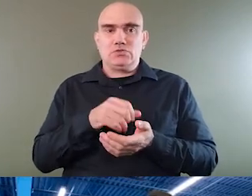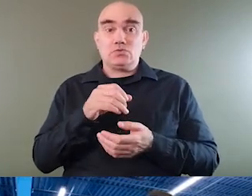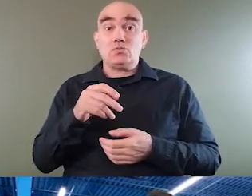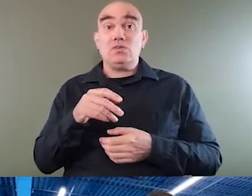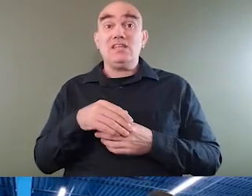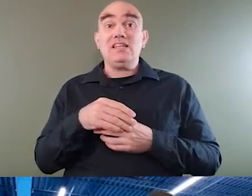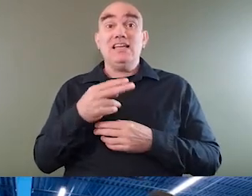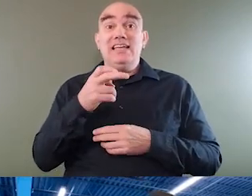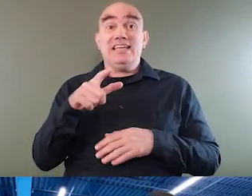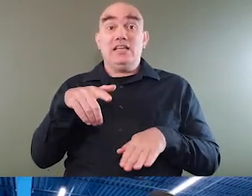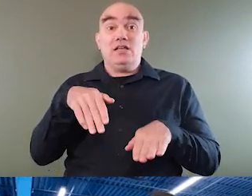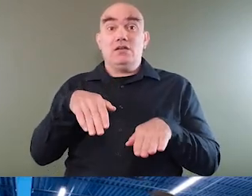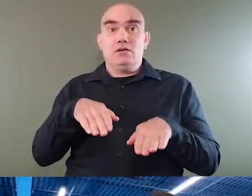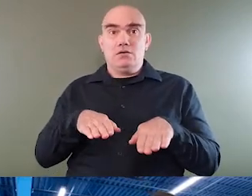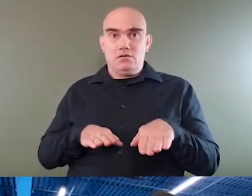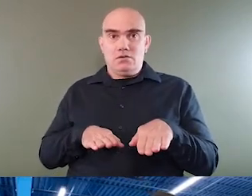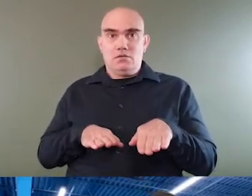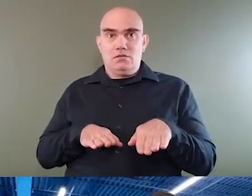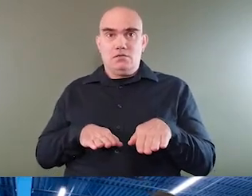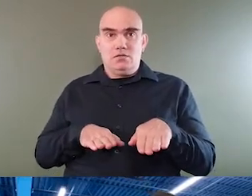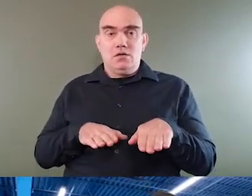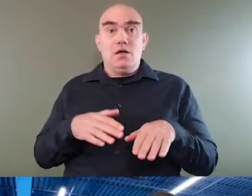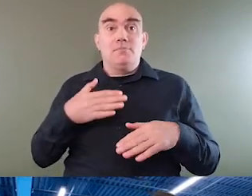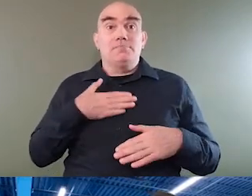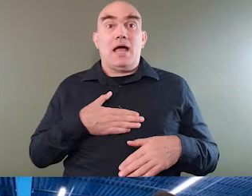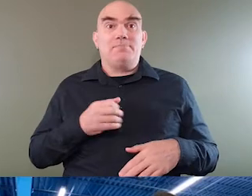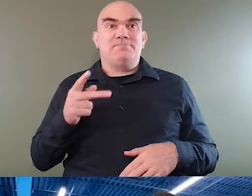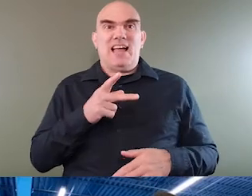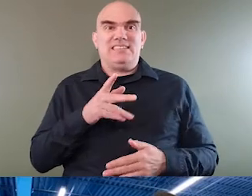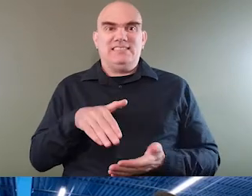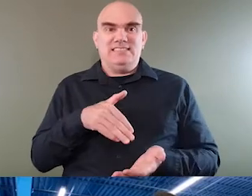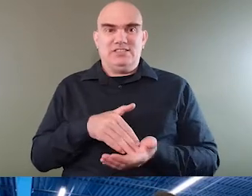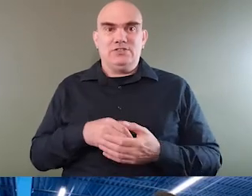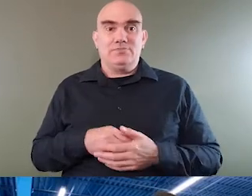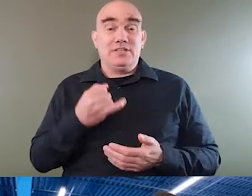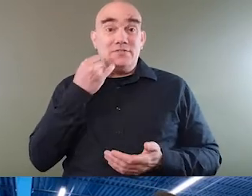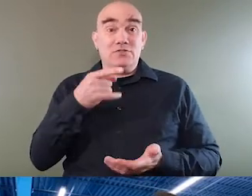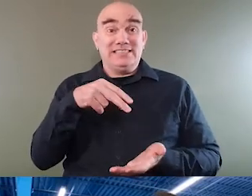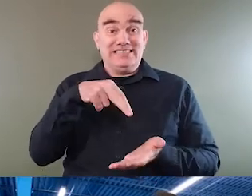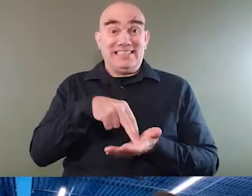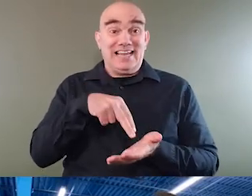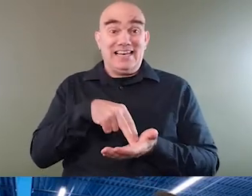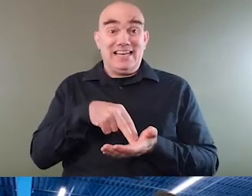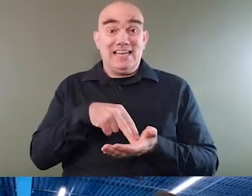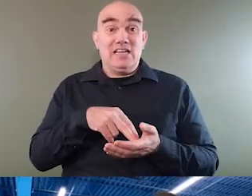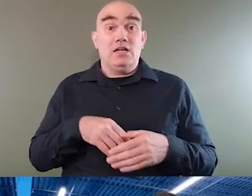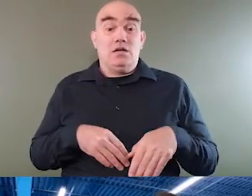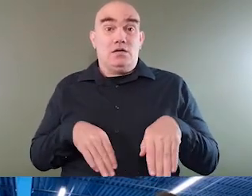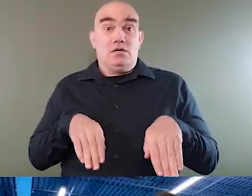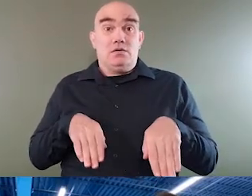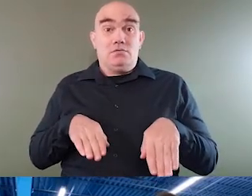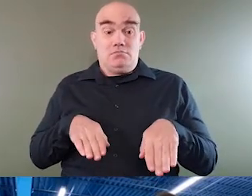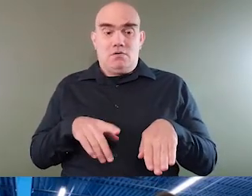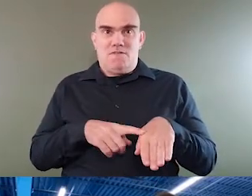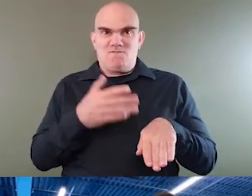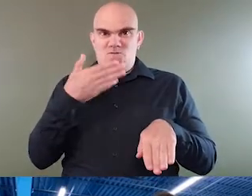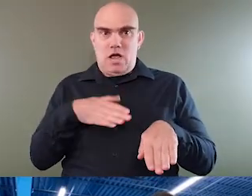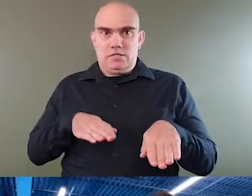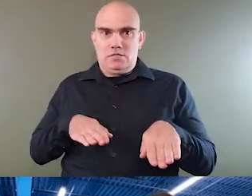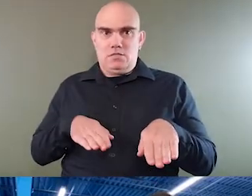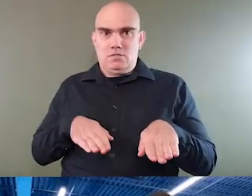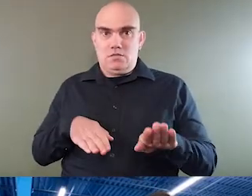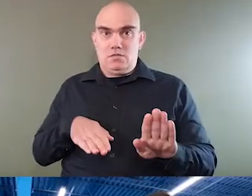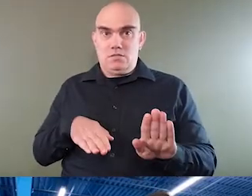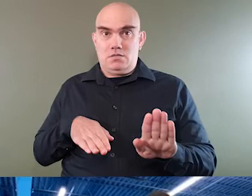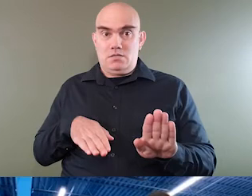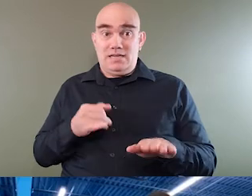down, body back to center. And if you're standing, lift your front toe up. If you're seated,